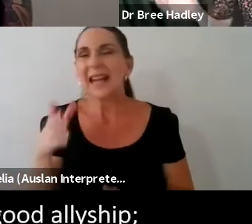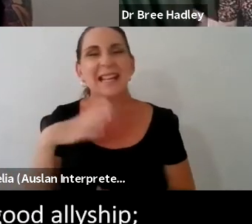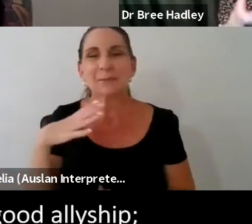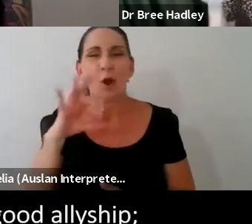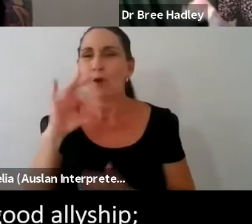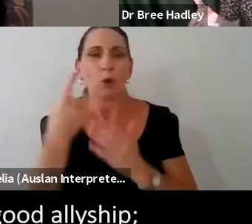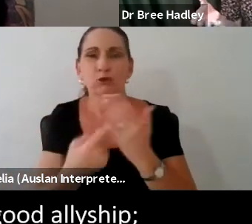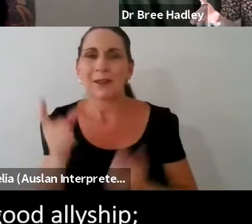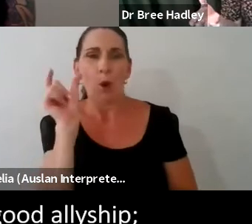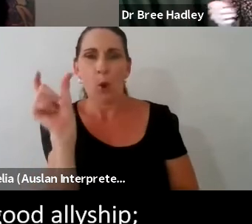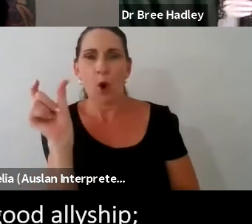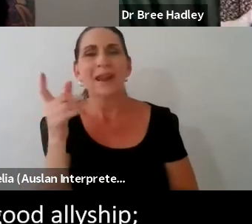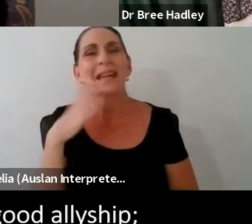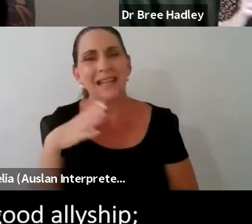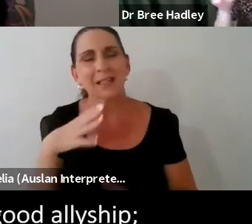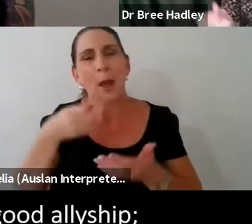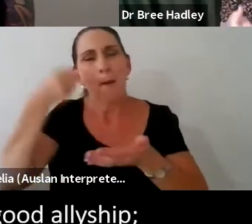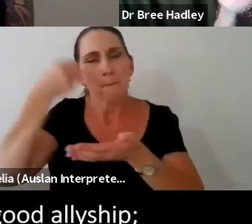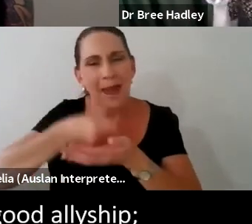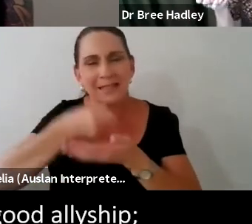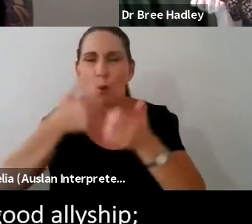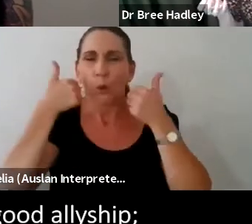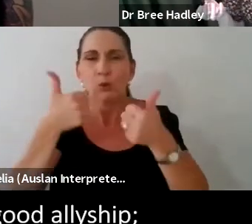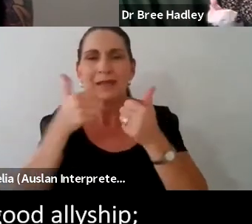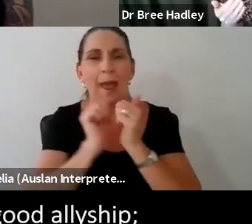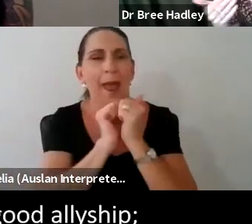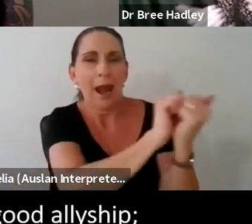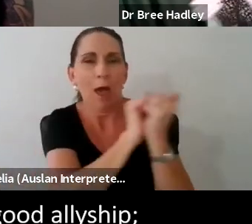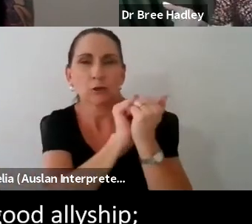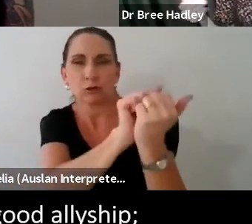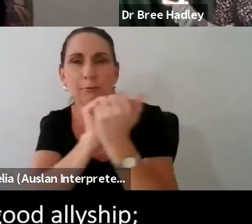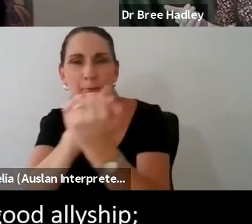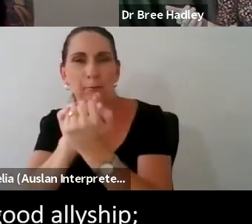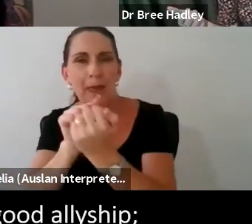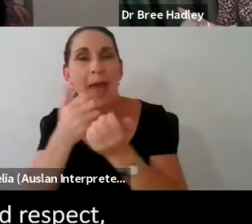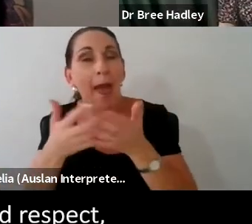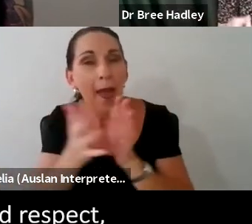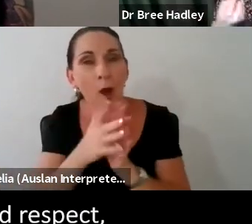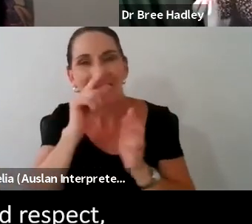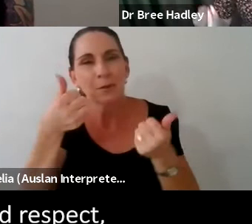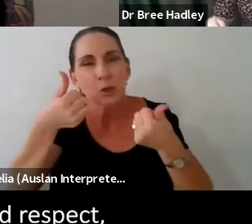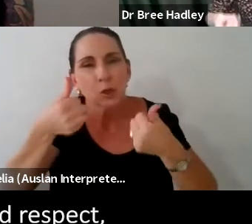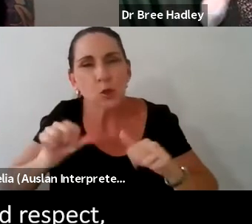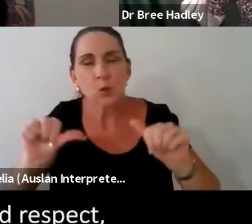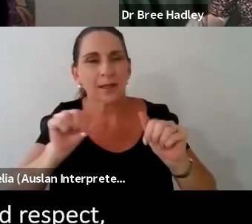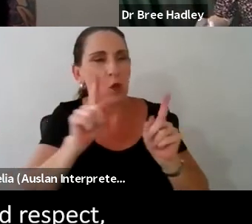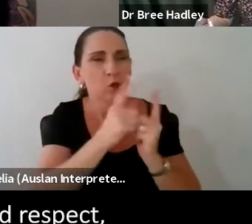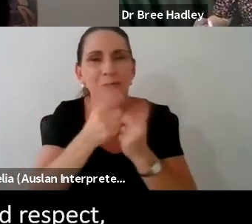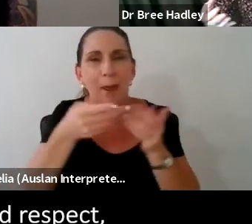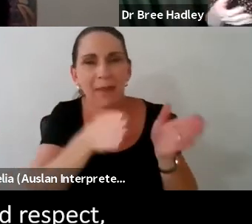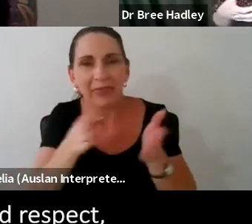It needs a basis in good allyship and how we use mechanisms of good allyship to build trust